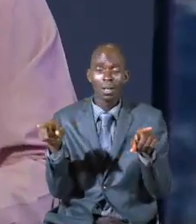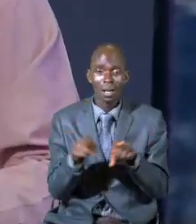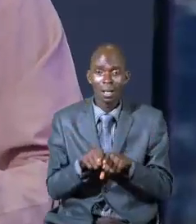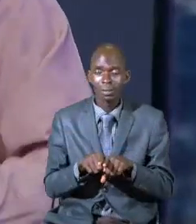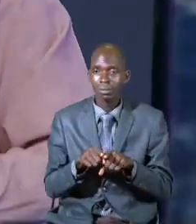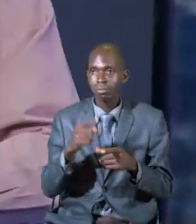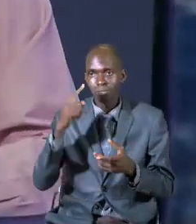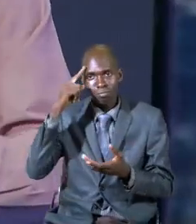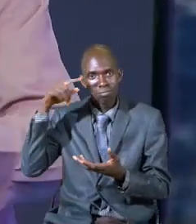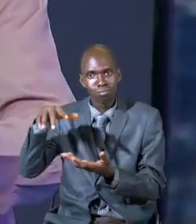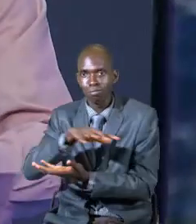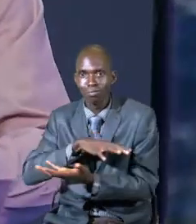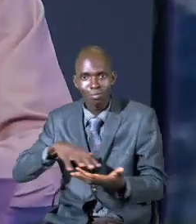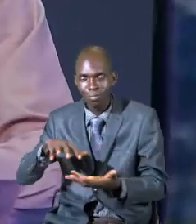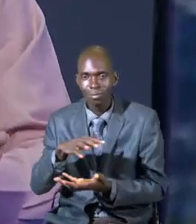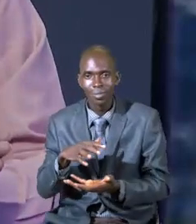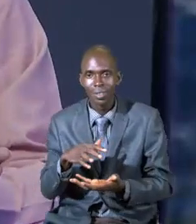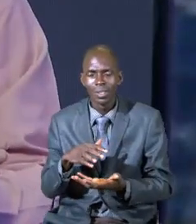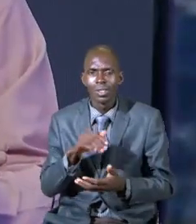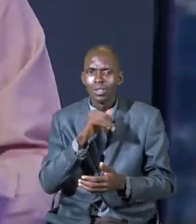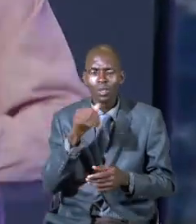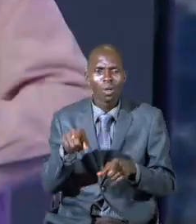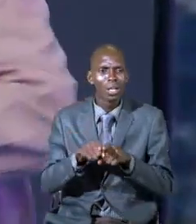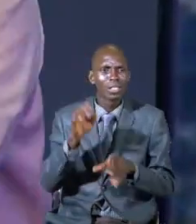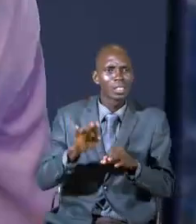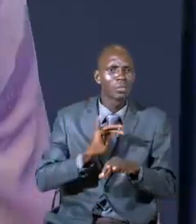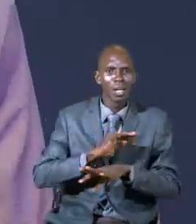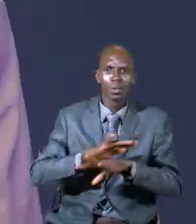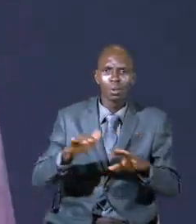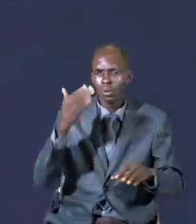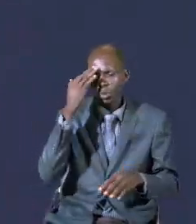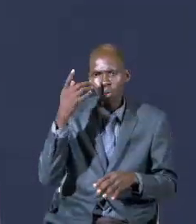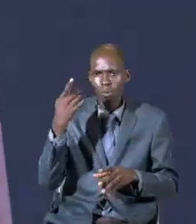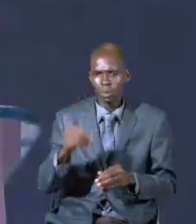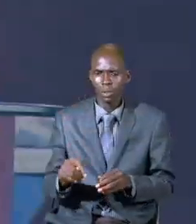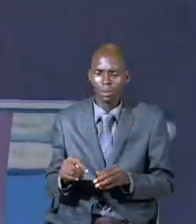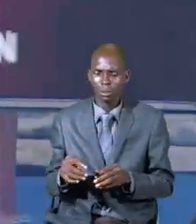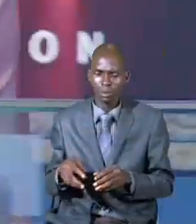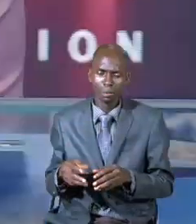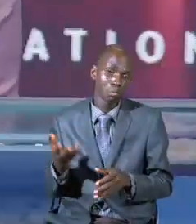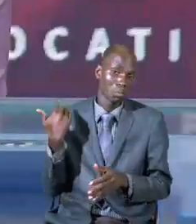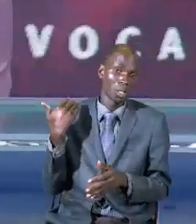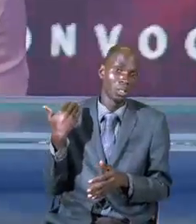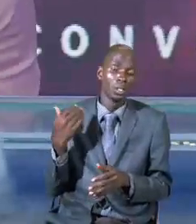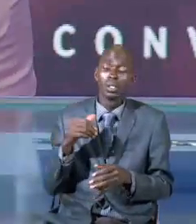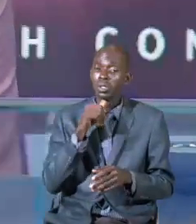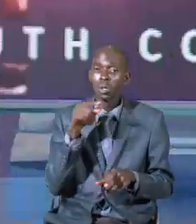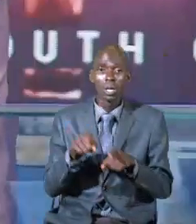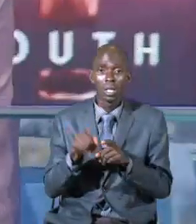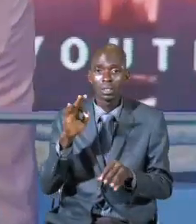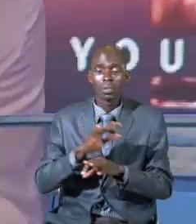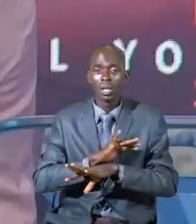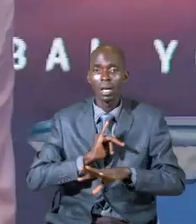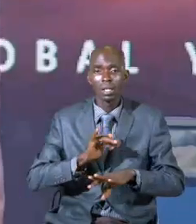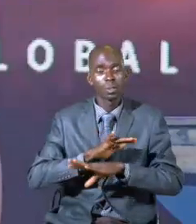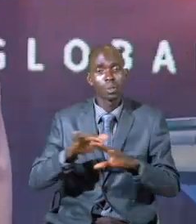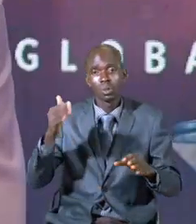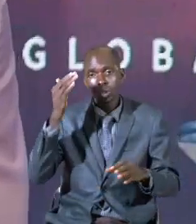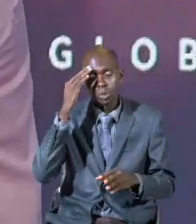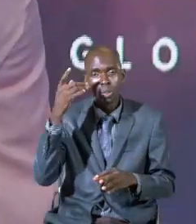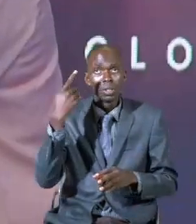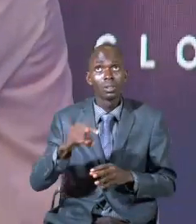I don't know the path uncertainly, not as if I don't know the destination or the